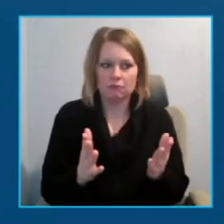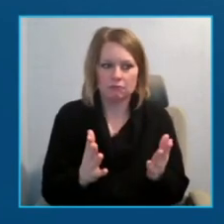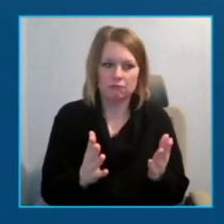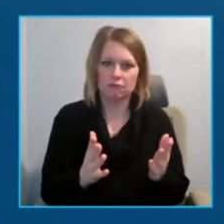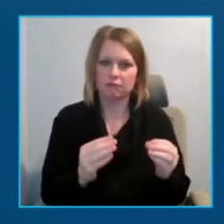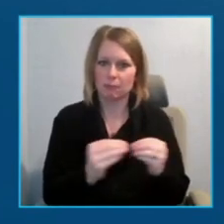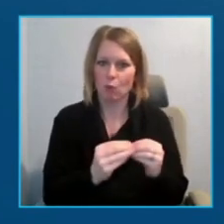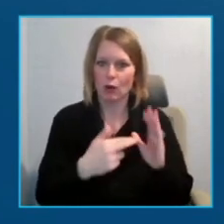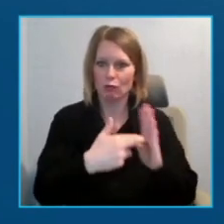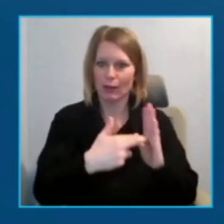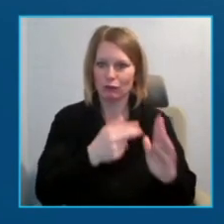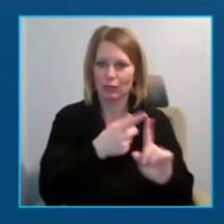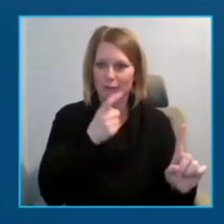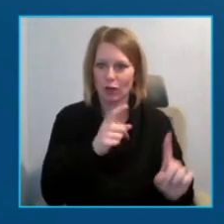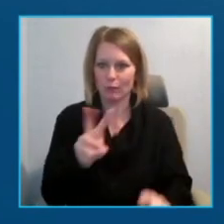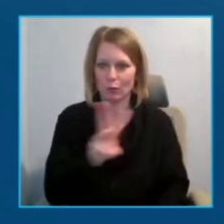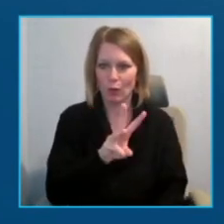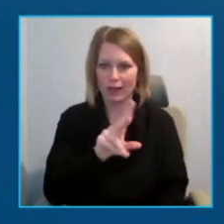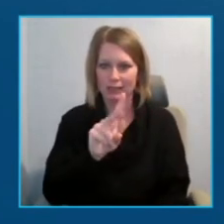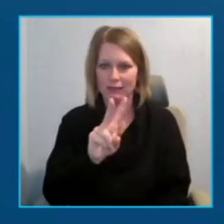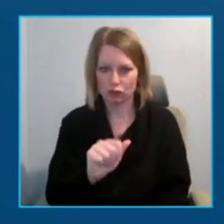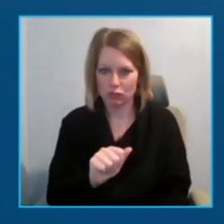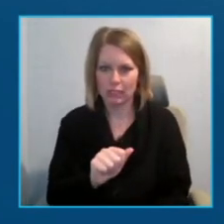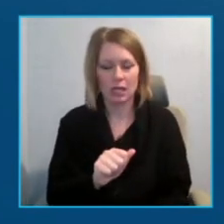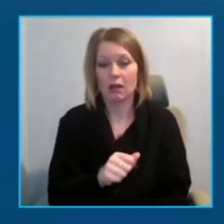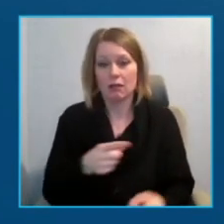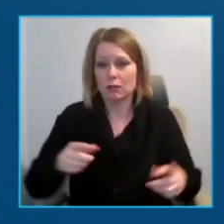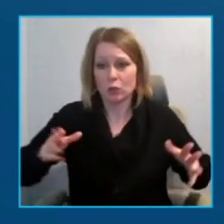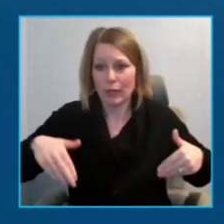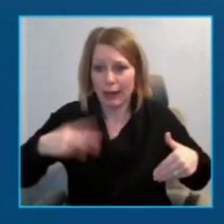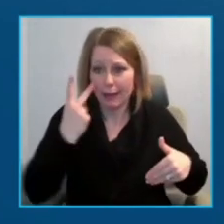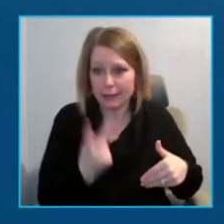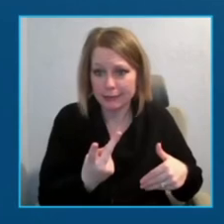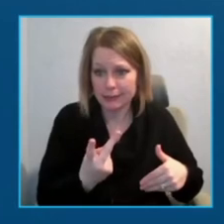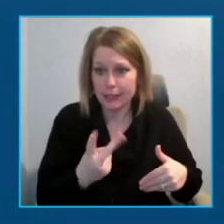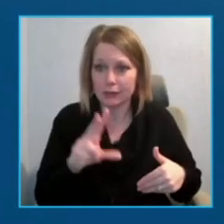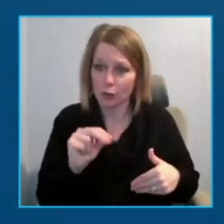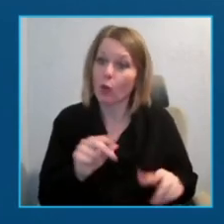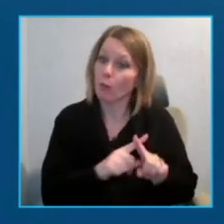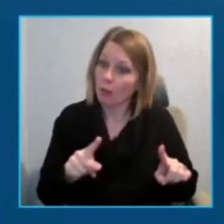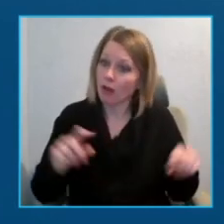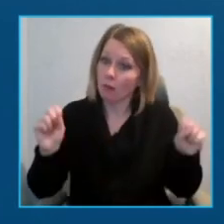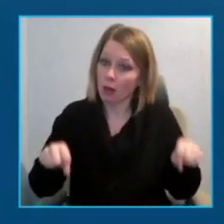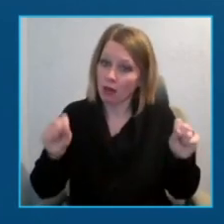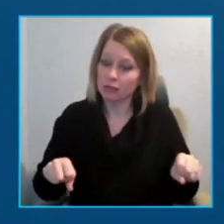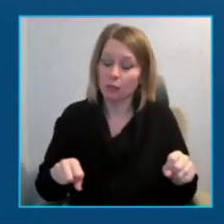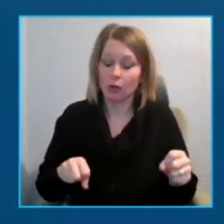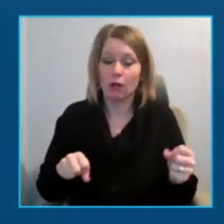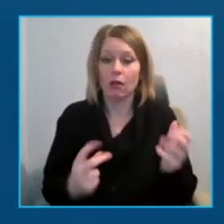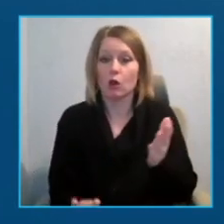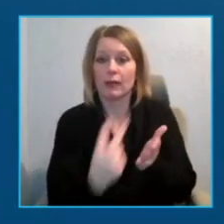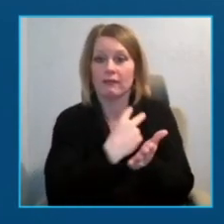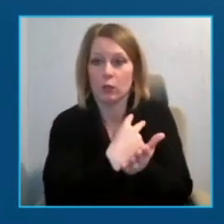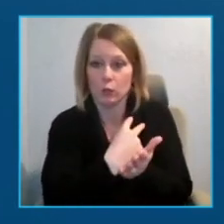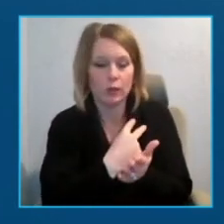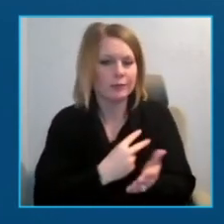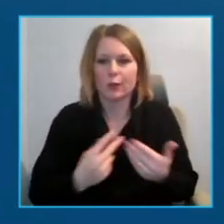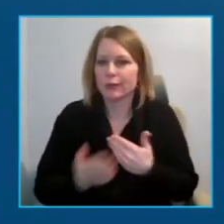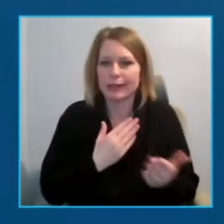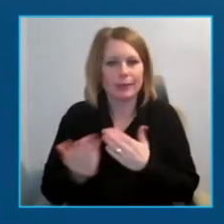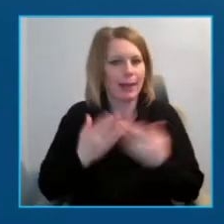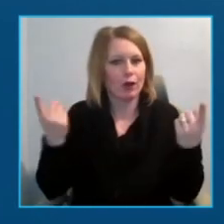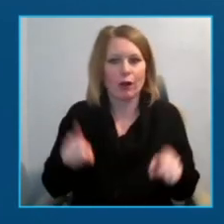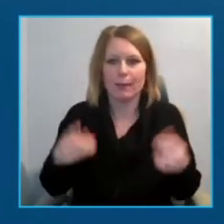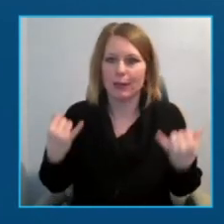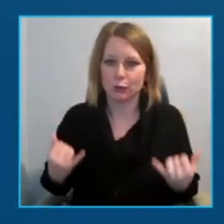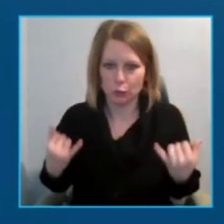we have not yet seen, but that we necessarily will review no matter what happens today, no matter what vote we take today. We